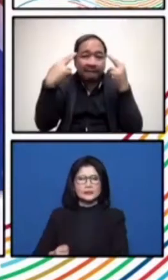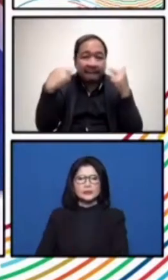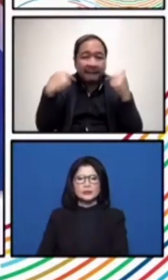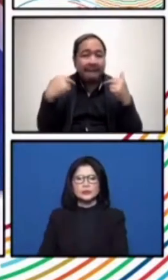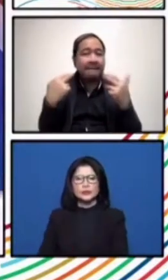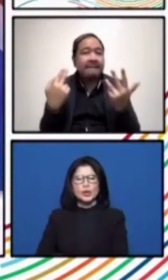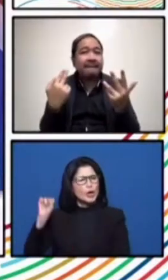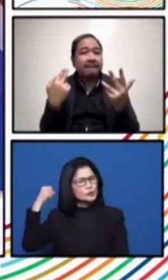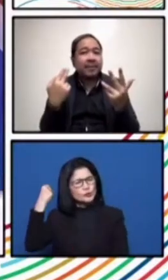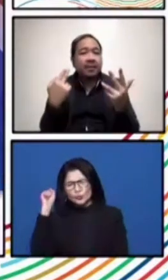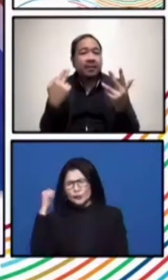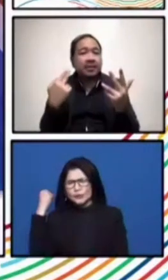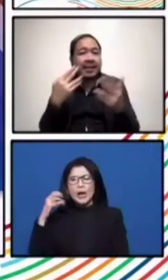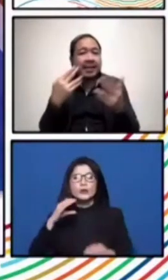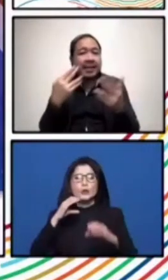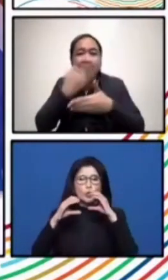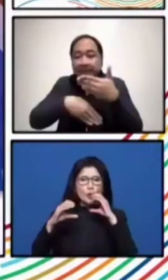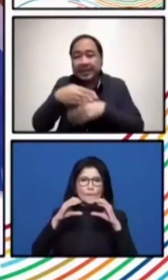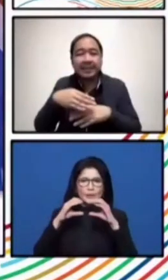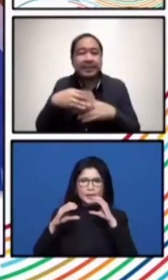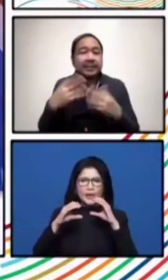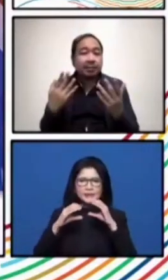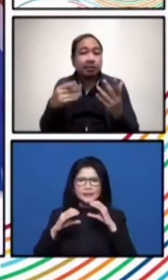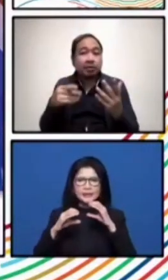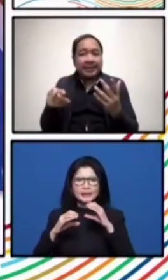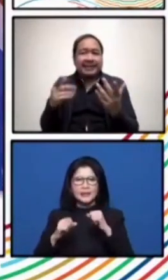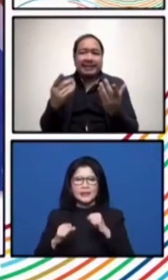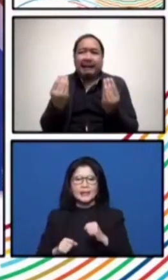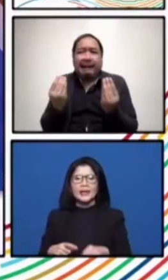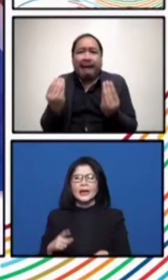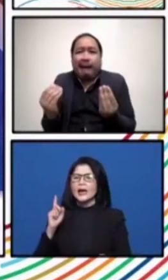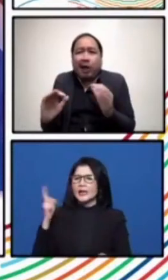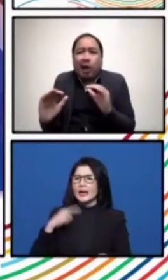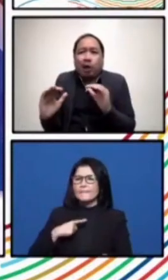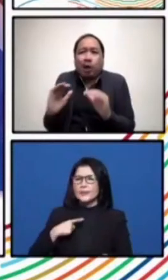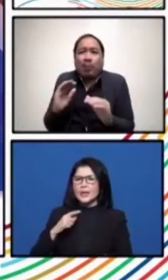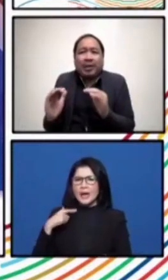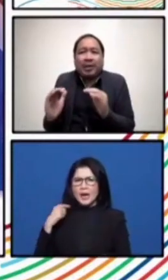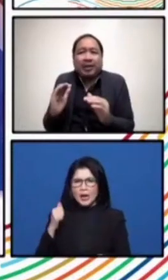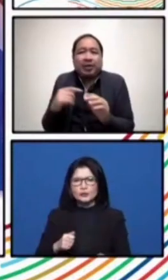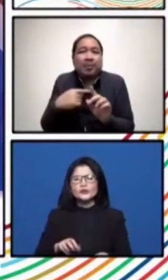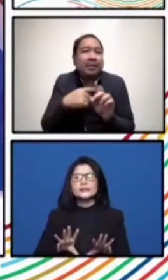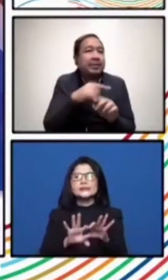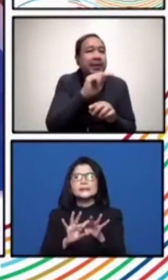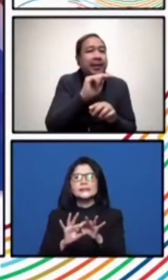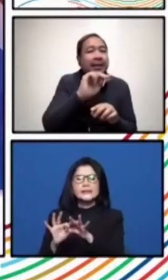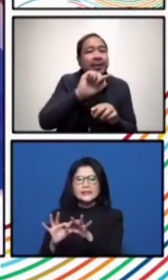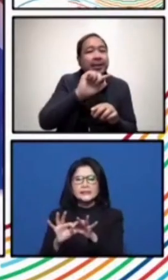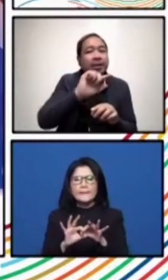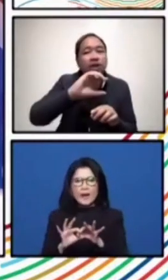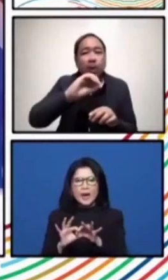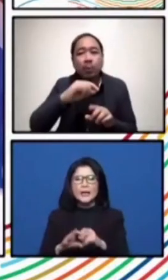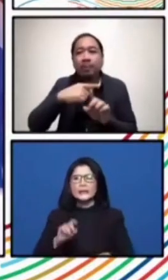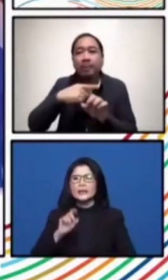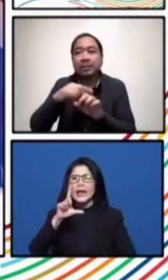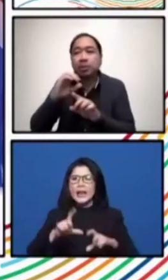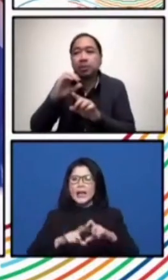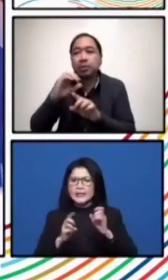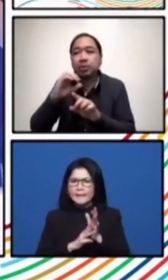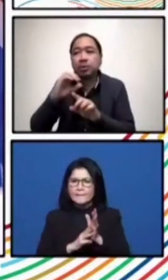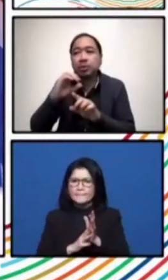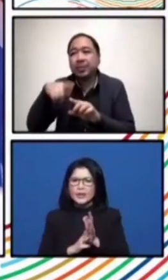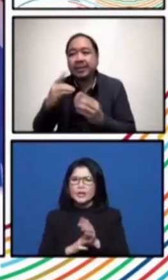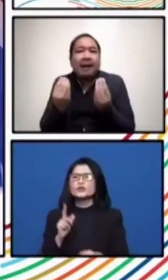messages and we had to use ngos as well as opts for communication with